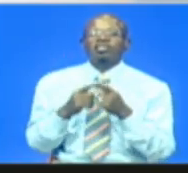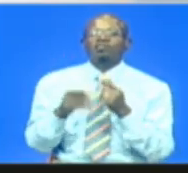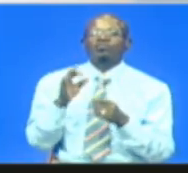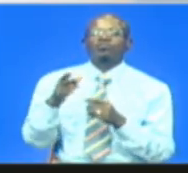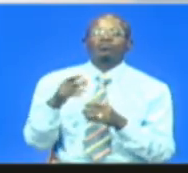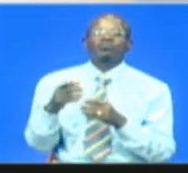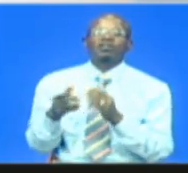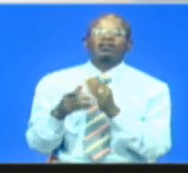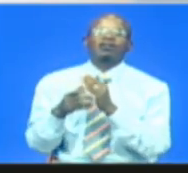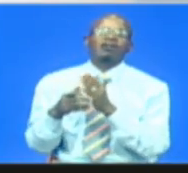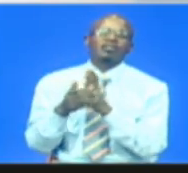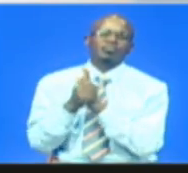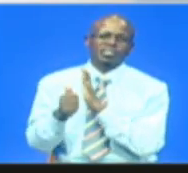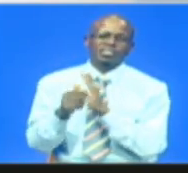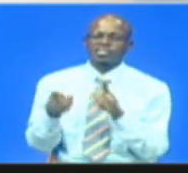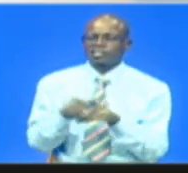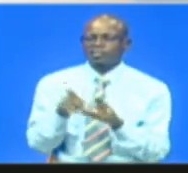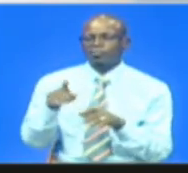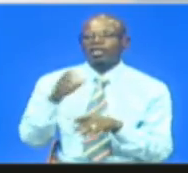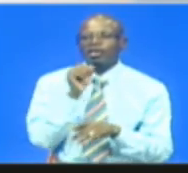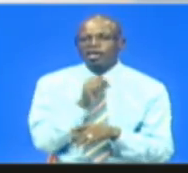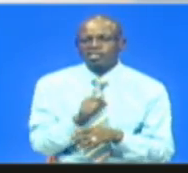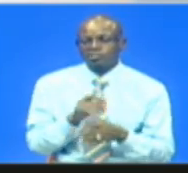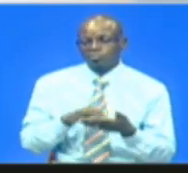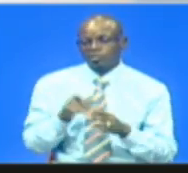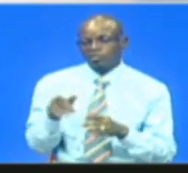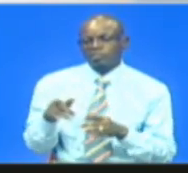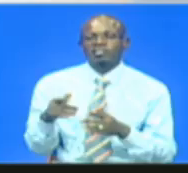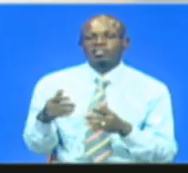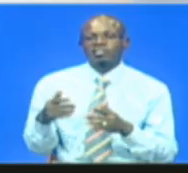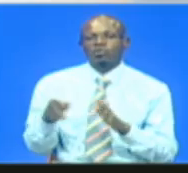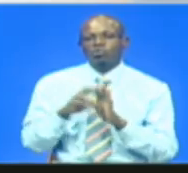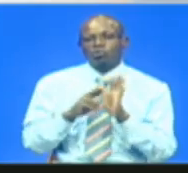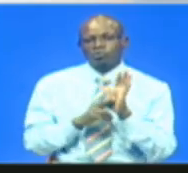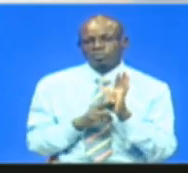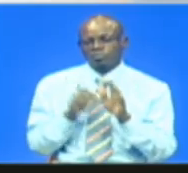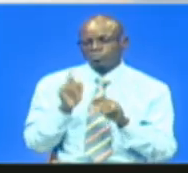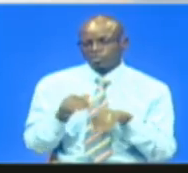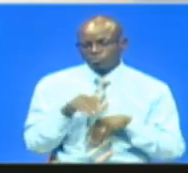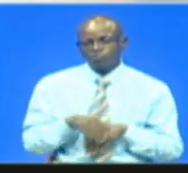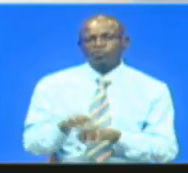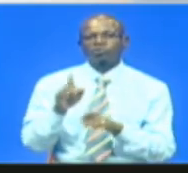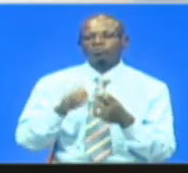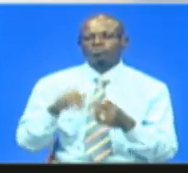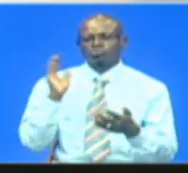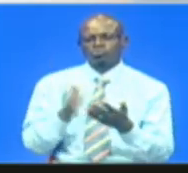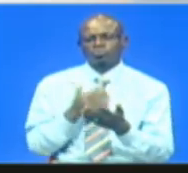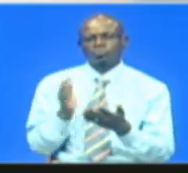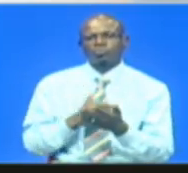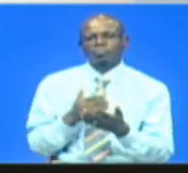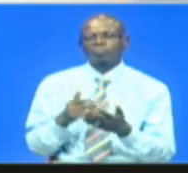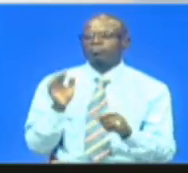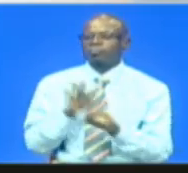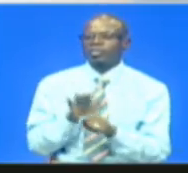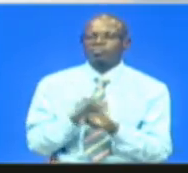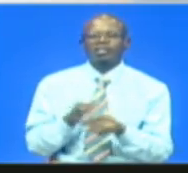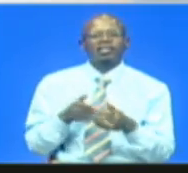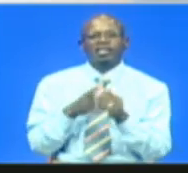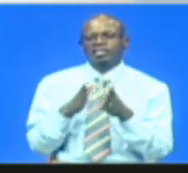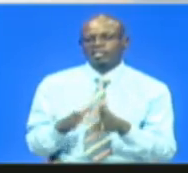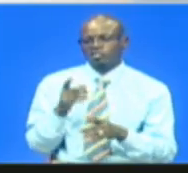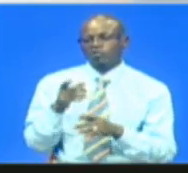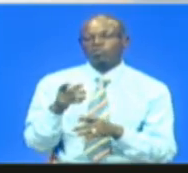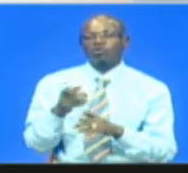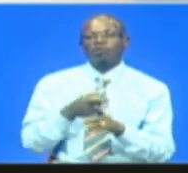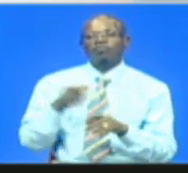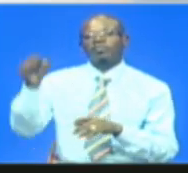their age. These parameters, if strictly adhered to, could eliminate many current leaders of SACCOs from their positions